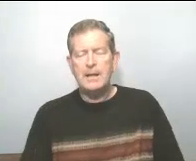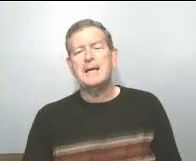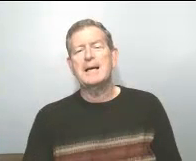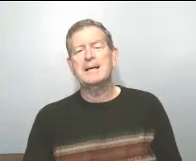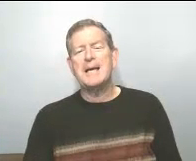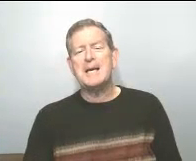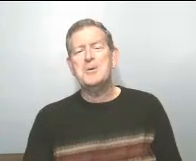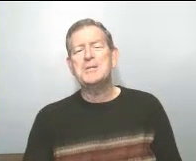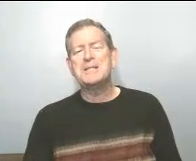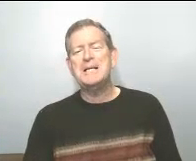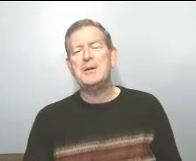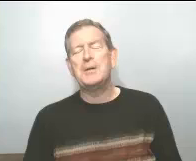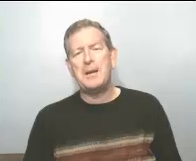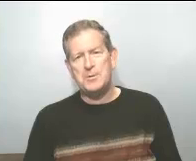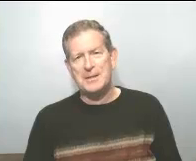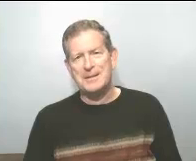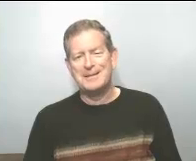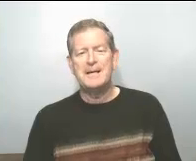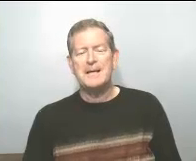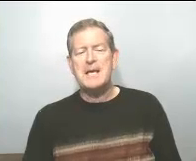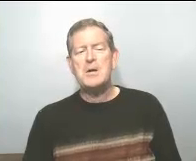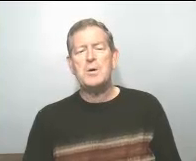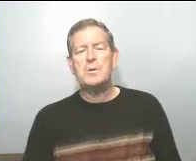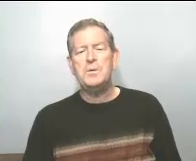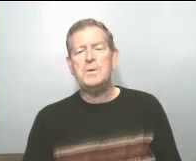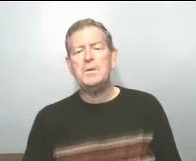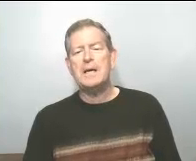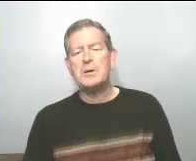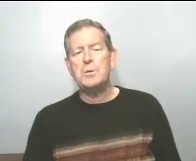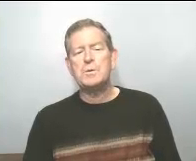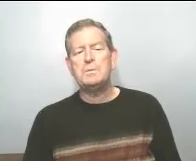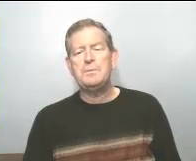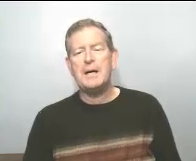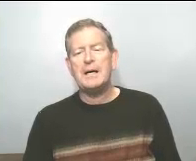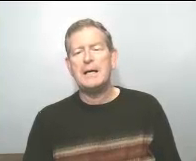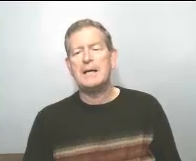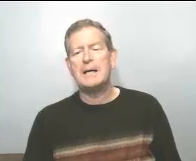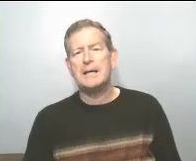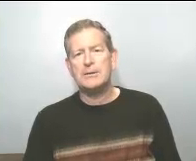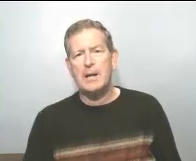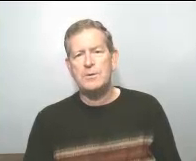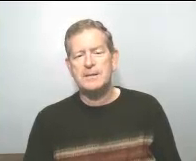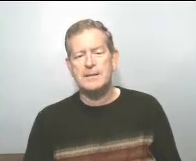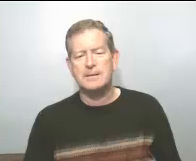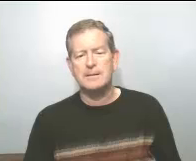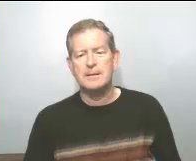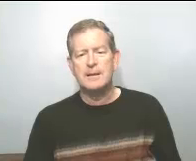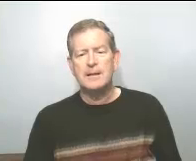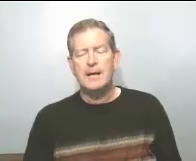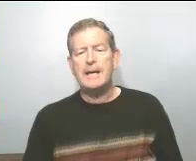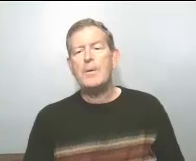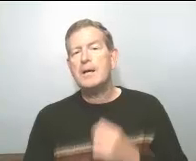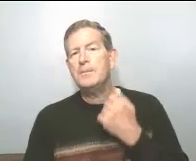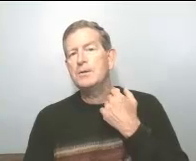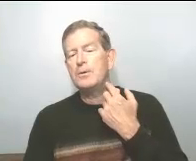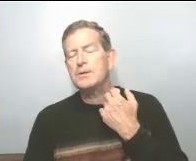inversion. Écoute-t-il de la musique? Il ne écoute pas de la musique.